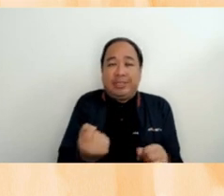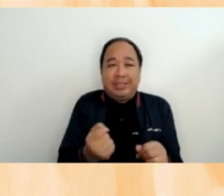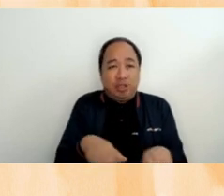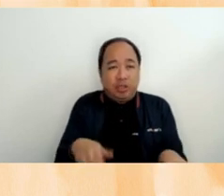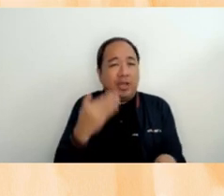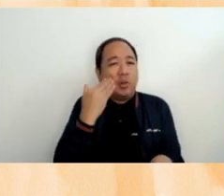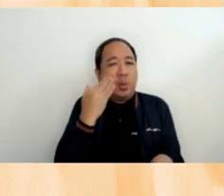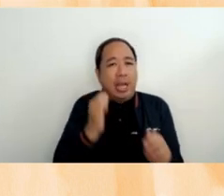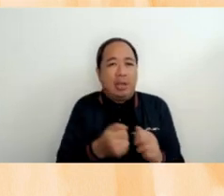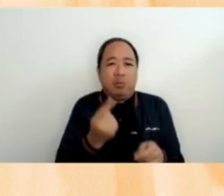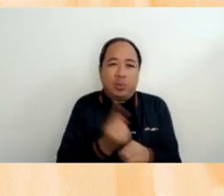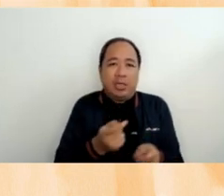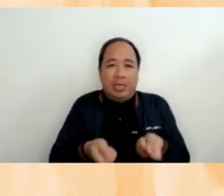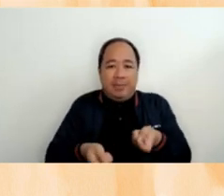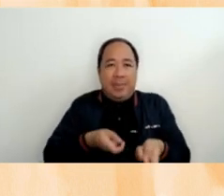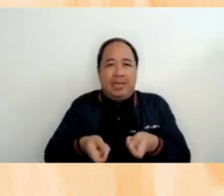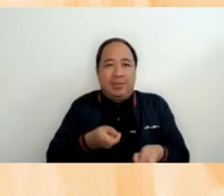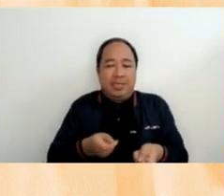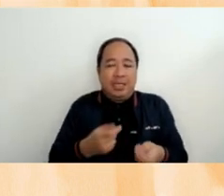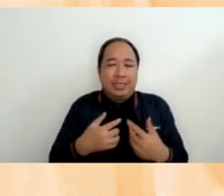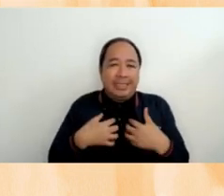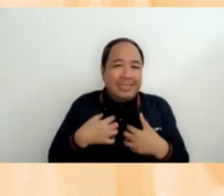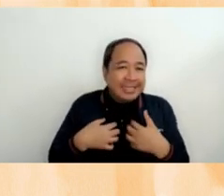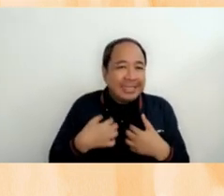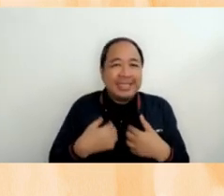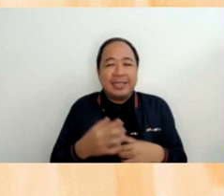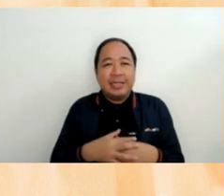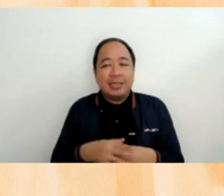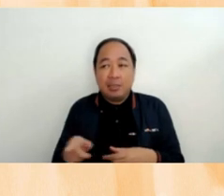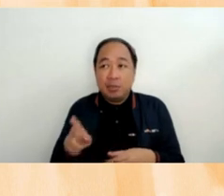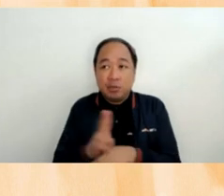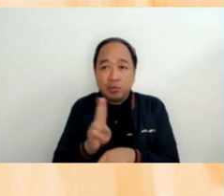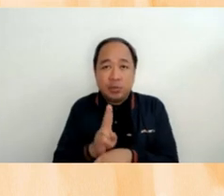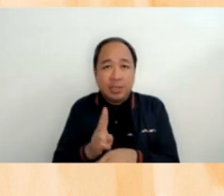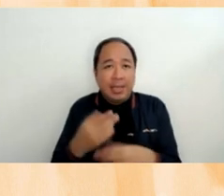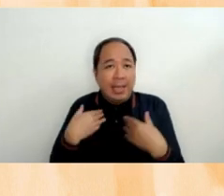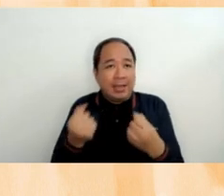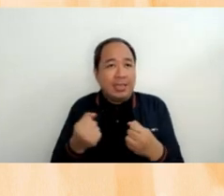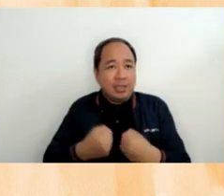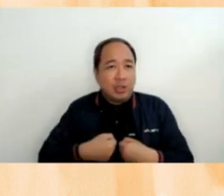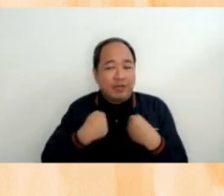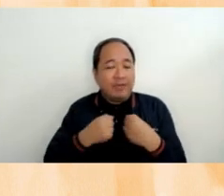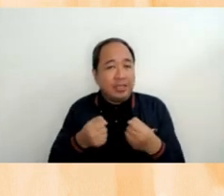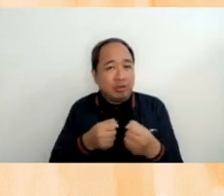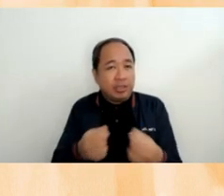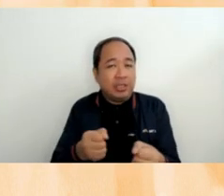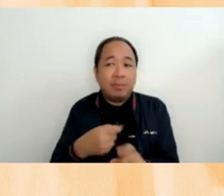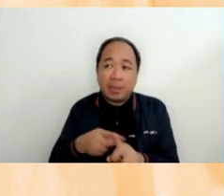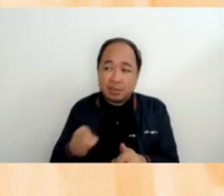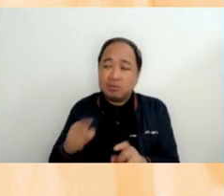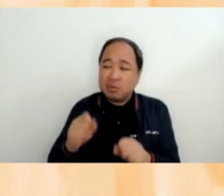and anxiety, use healthy coping strategies, and make wise